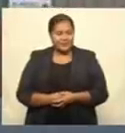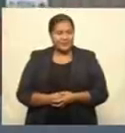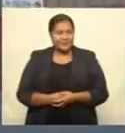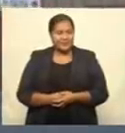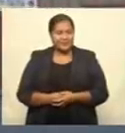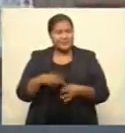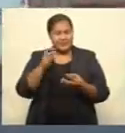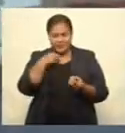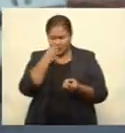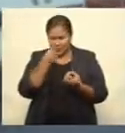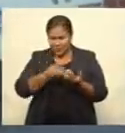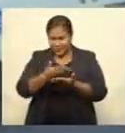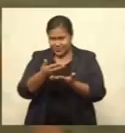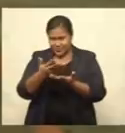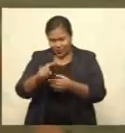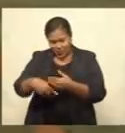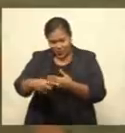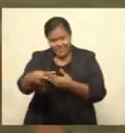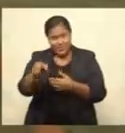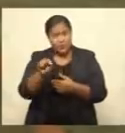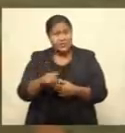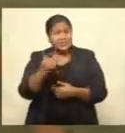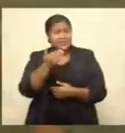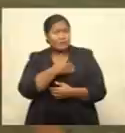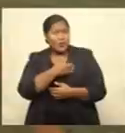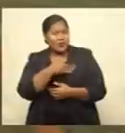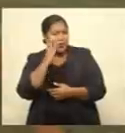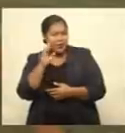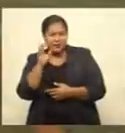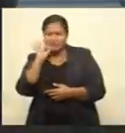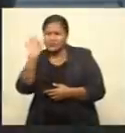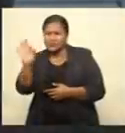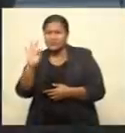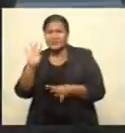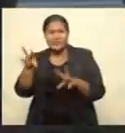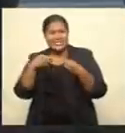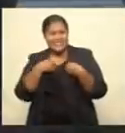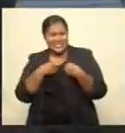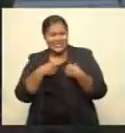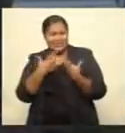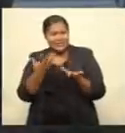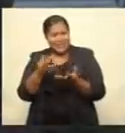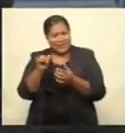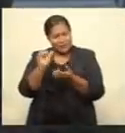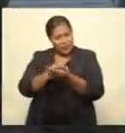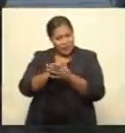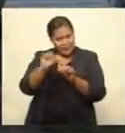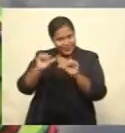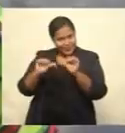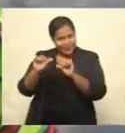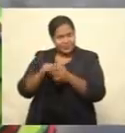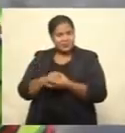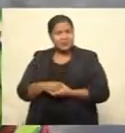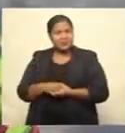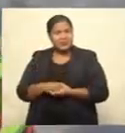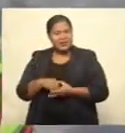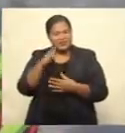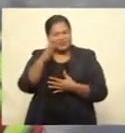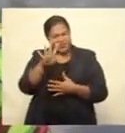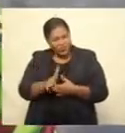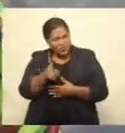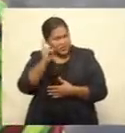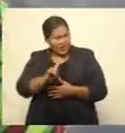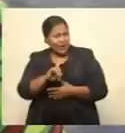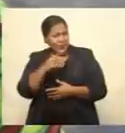The ration distribution continued this morning after requests received were properly analyzed. Today we are looking at around